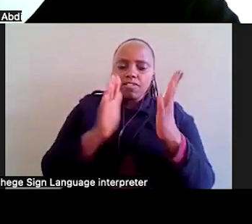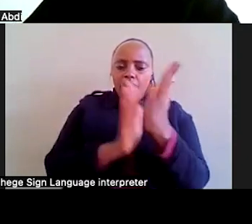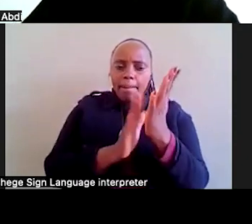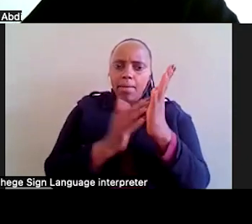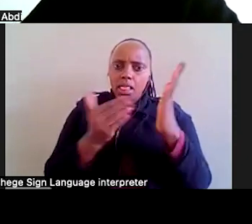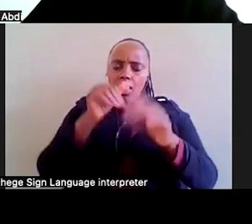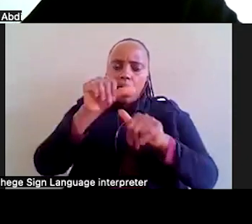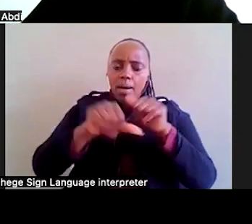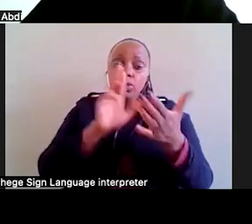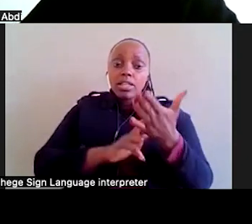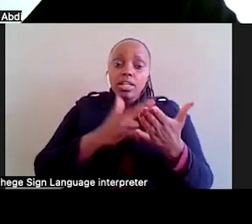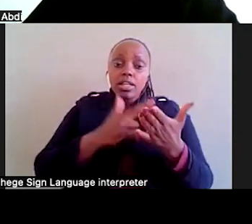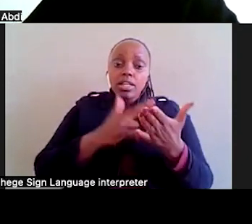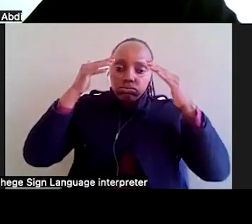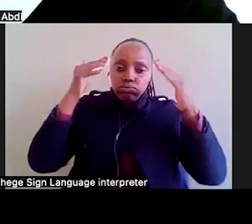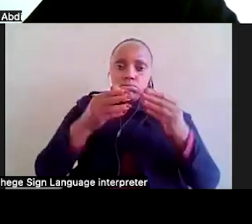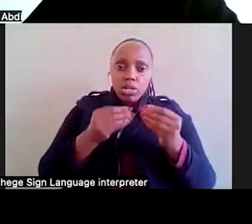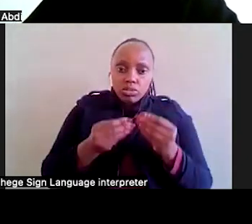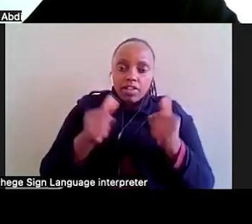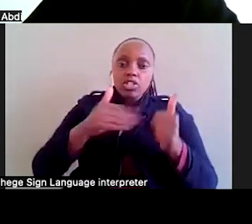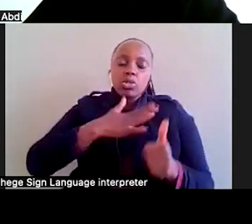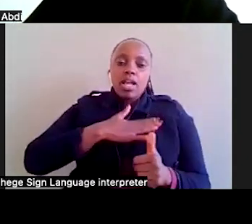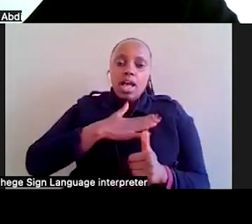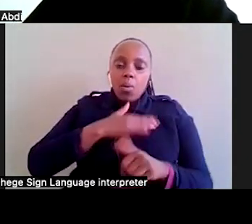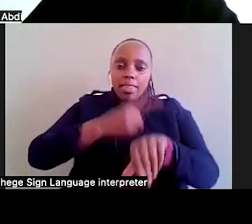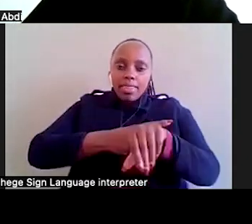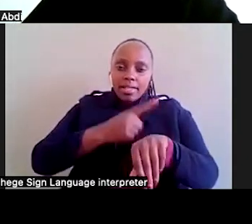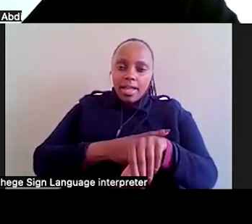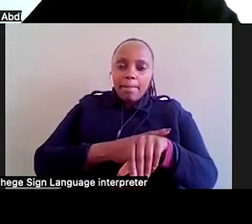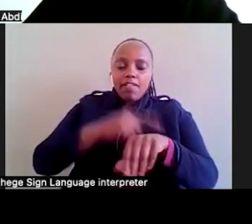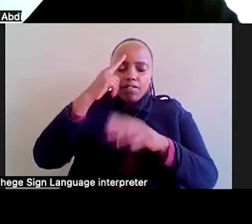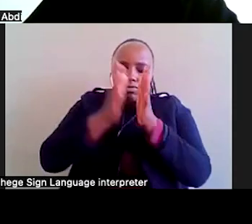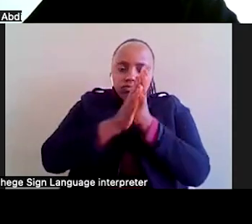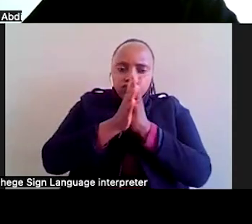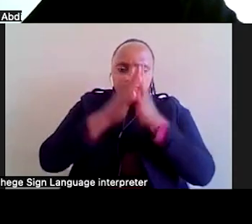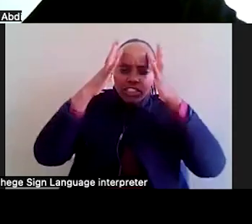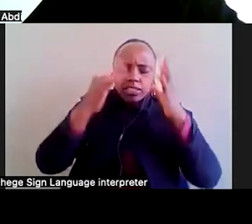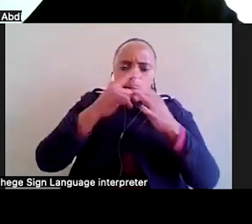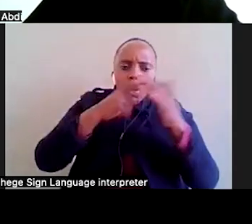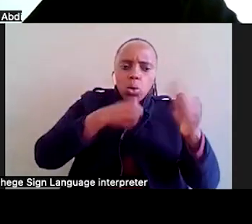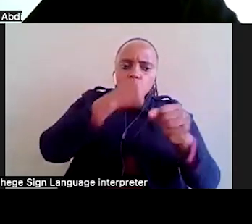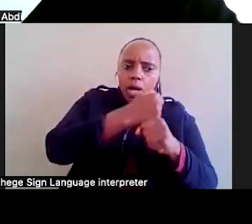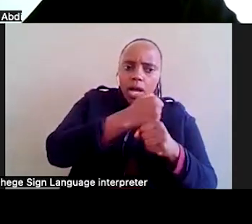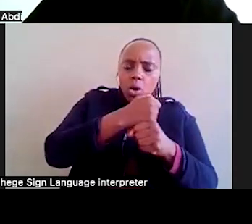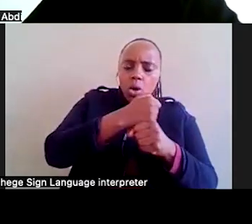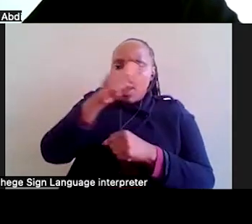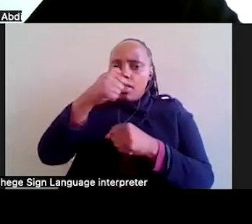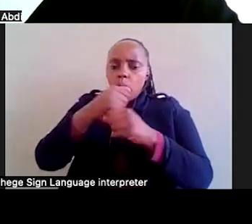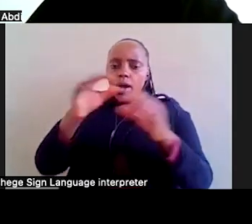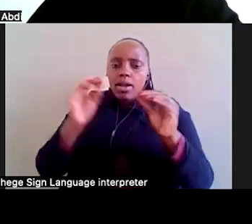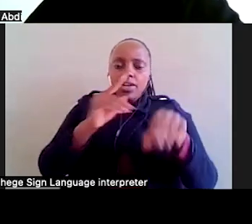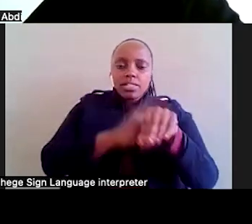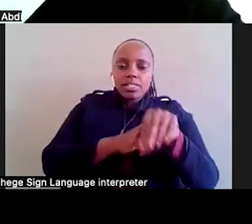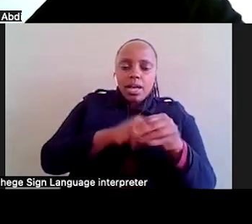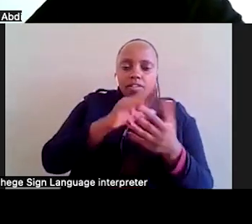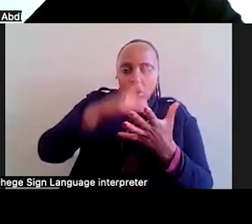the resources we put in our interventions. It is a moment of determining what is working and not working, a moment for cross-learning